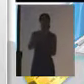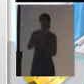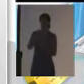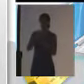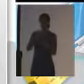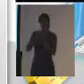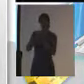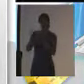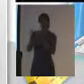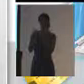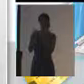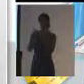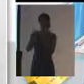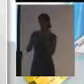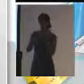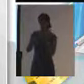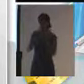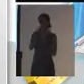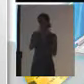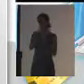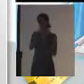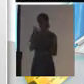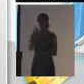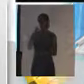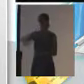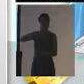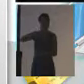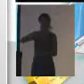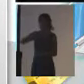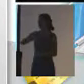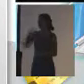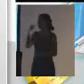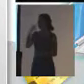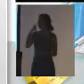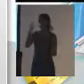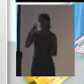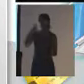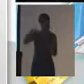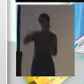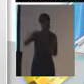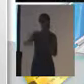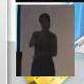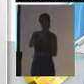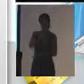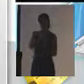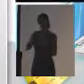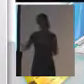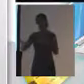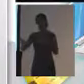The robotic model, it's of a small dimension. It has a main